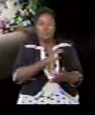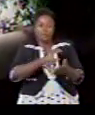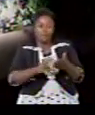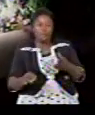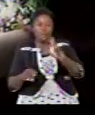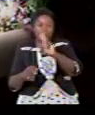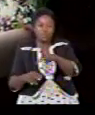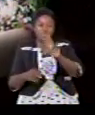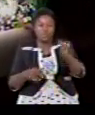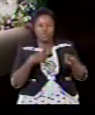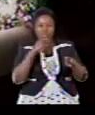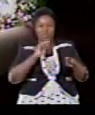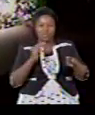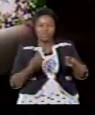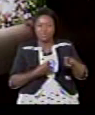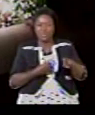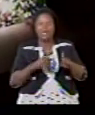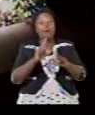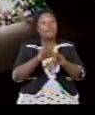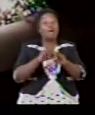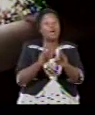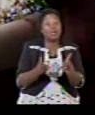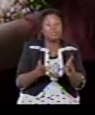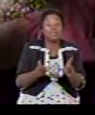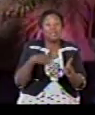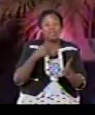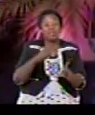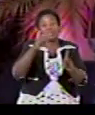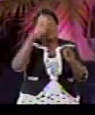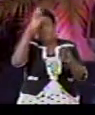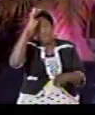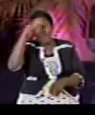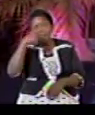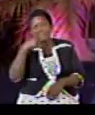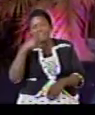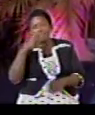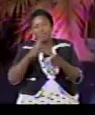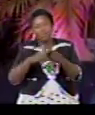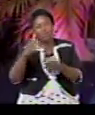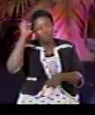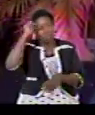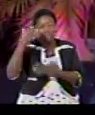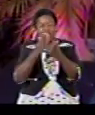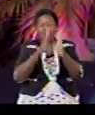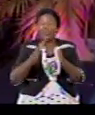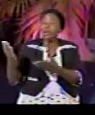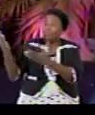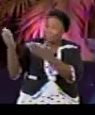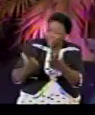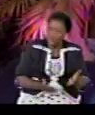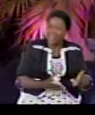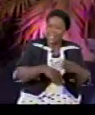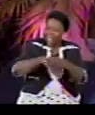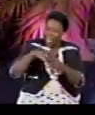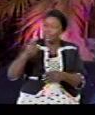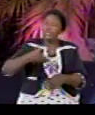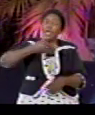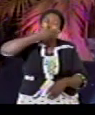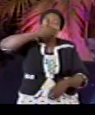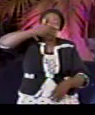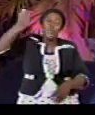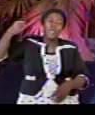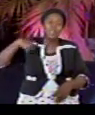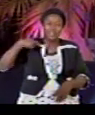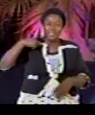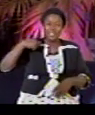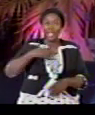22 tells us, but the father said unto his servants, bring forth the best robe